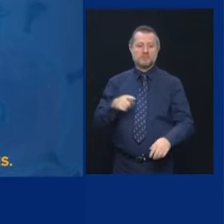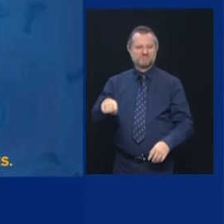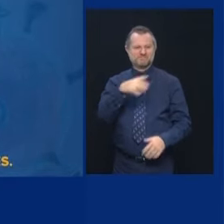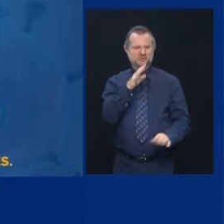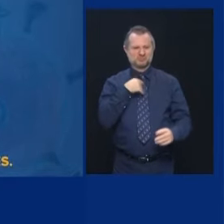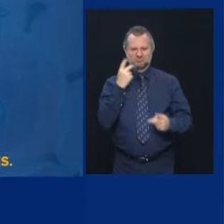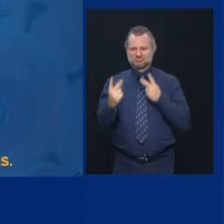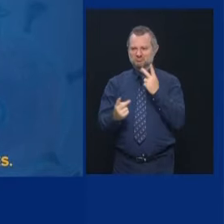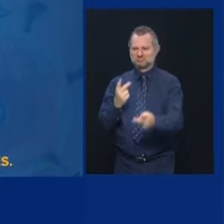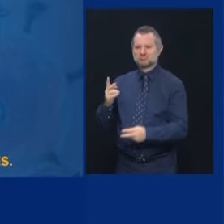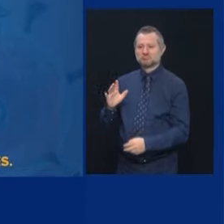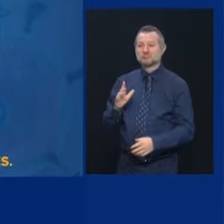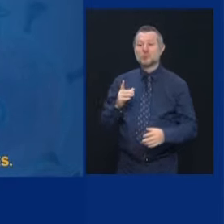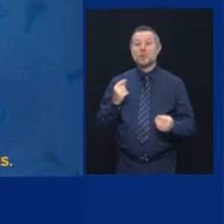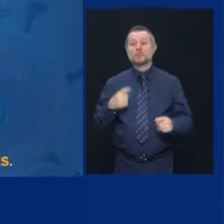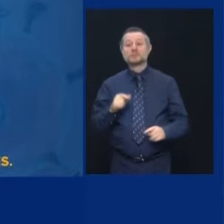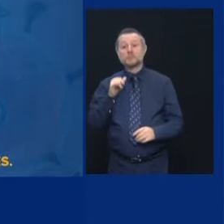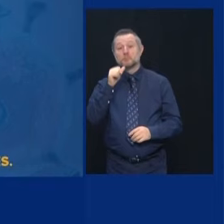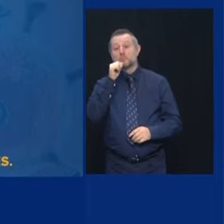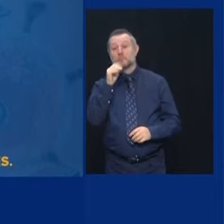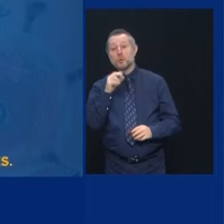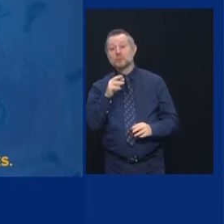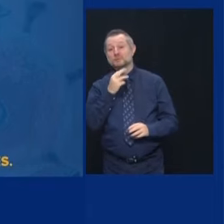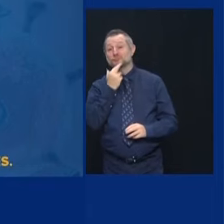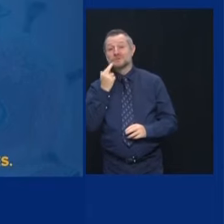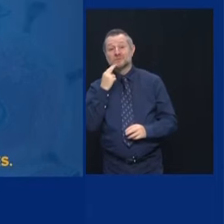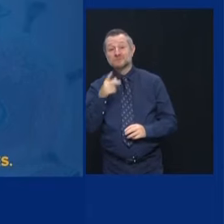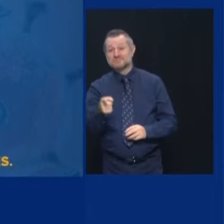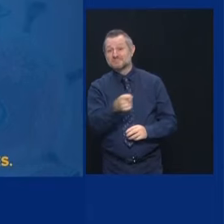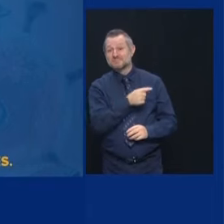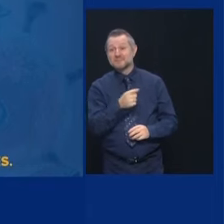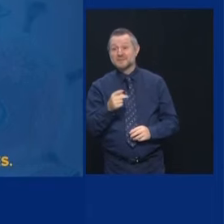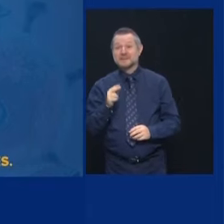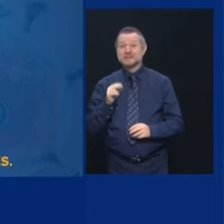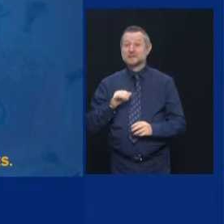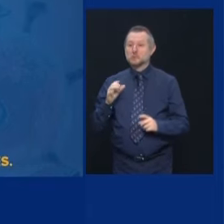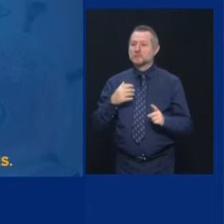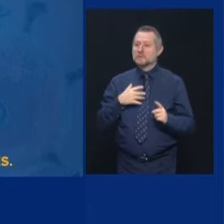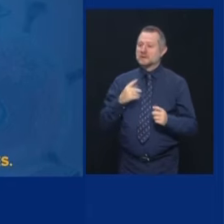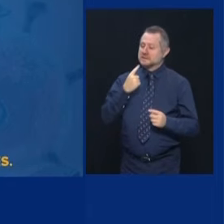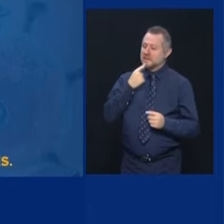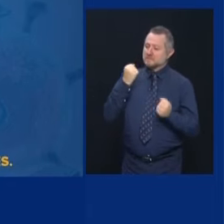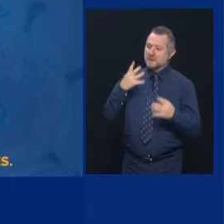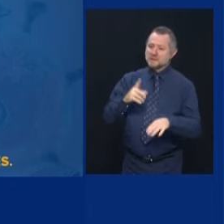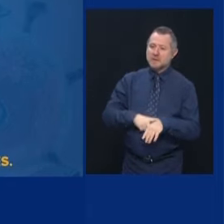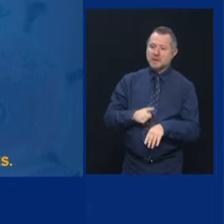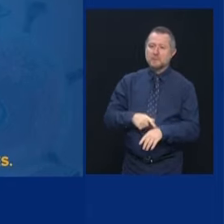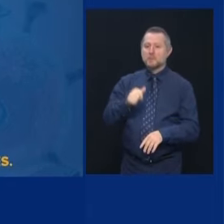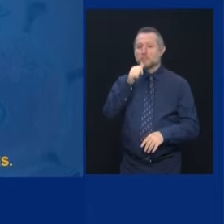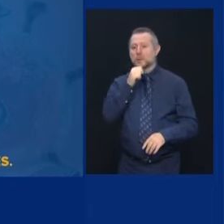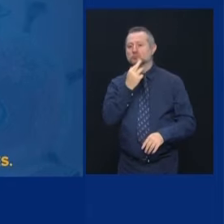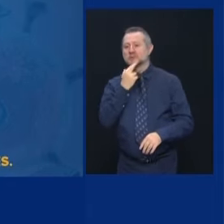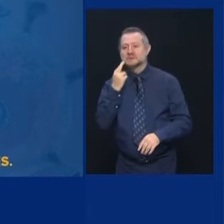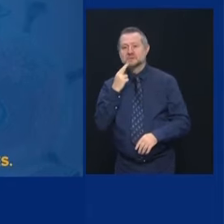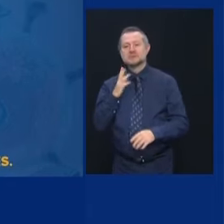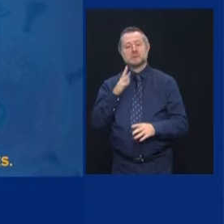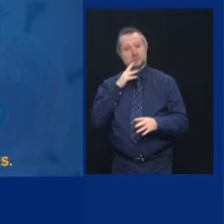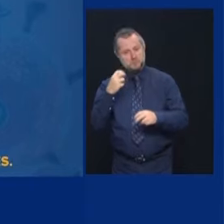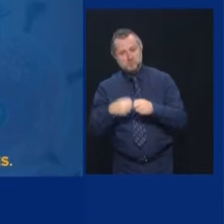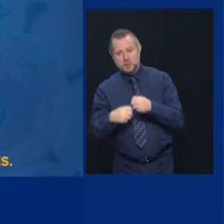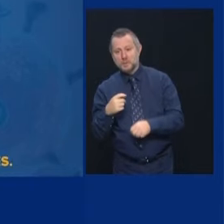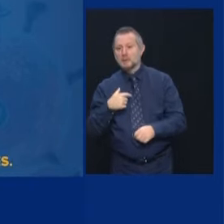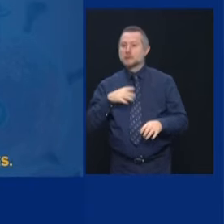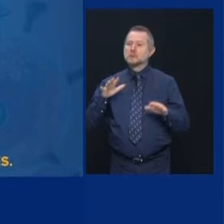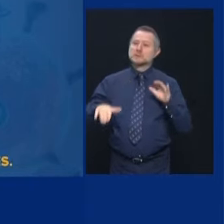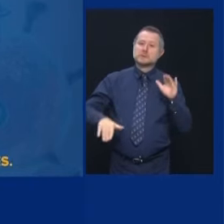bars and restaurants. How many times did I come before you and say bars and restaurants are a problem? We have gatherings